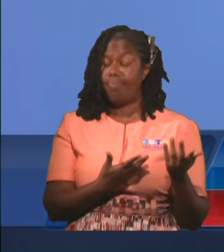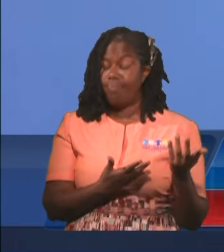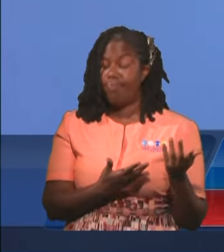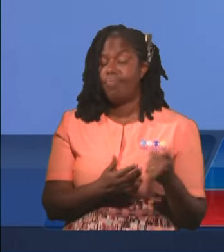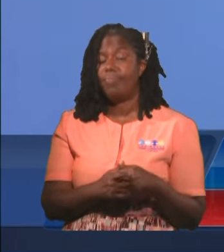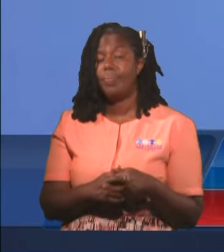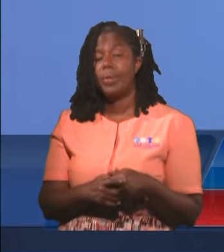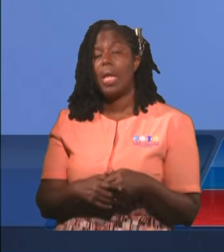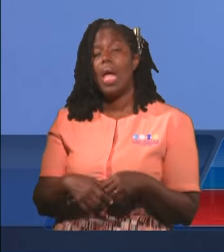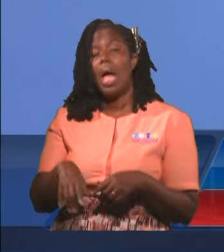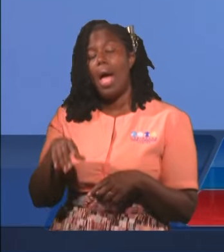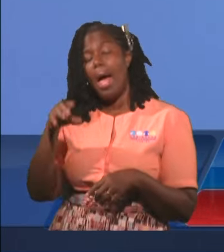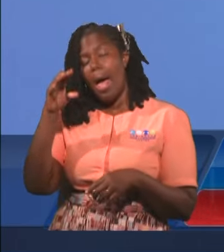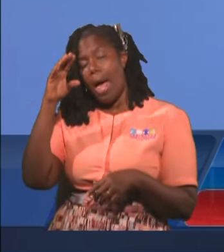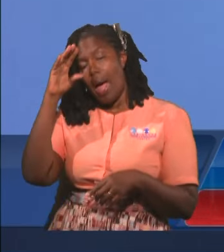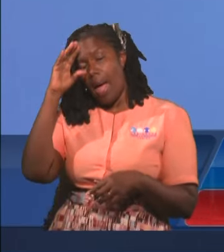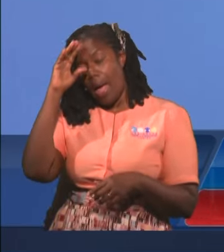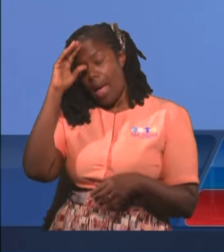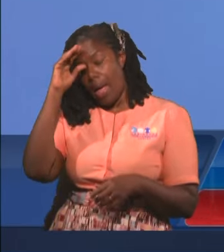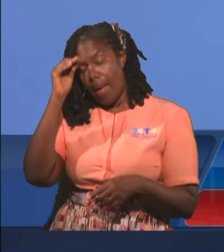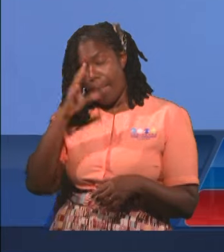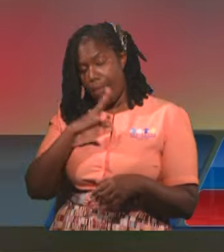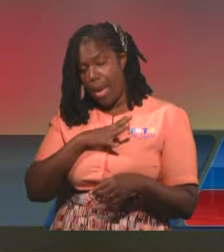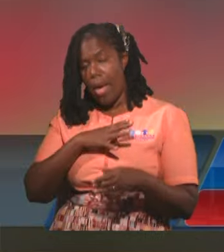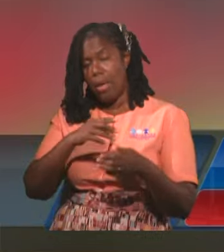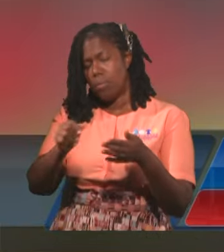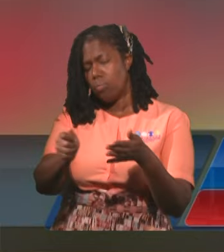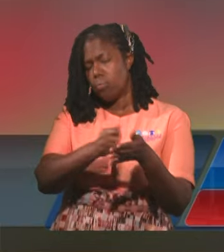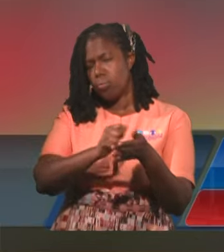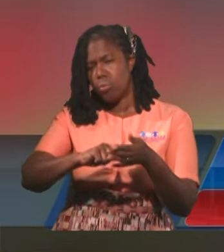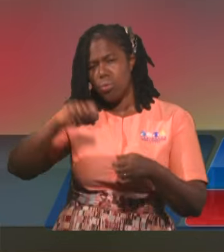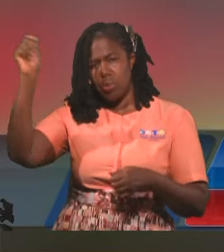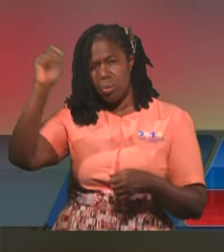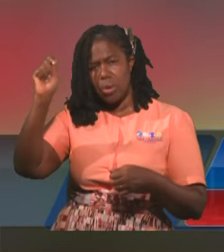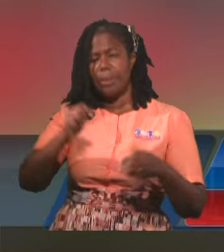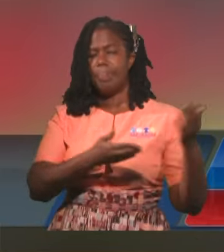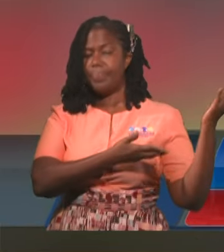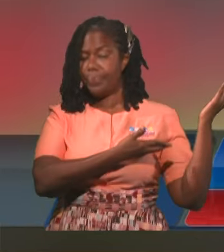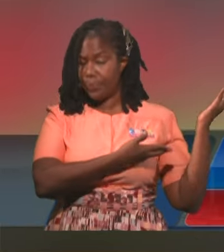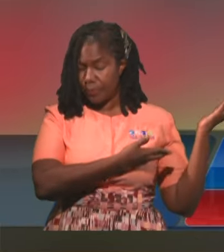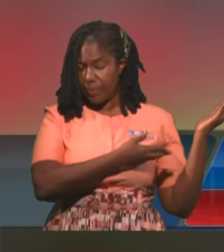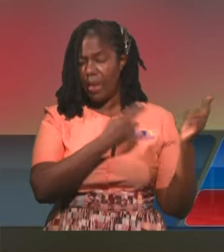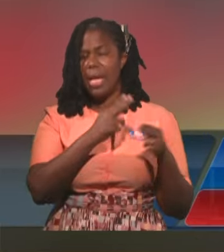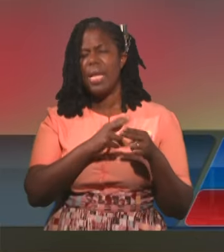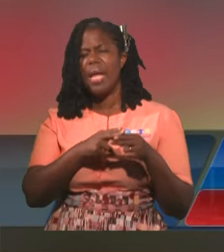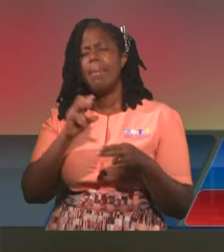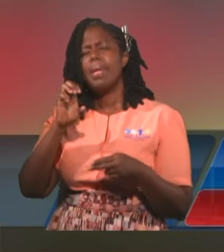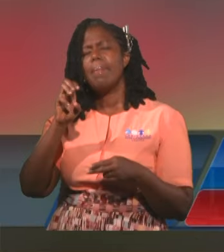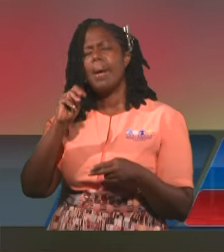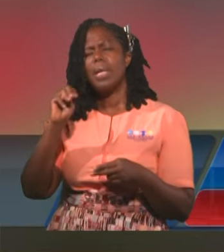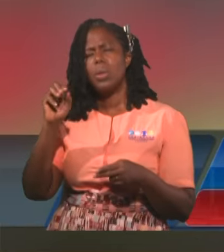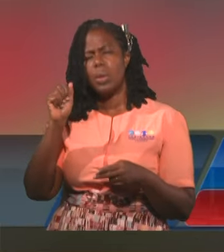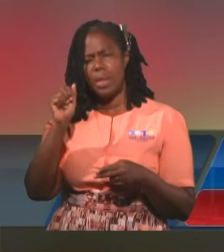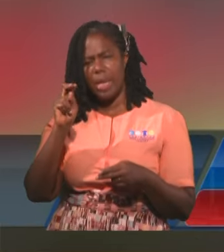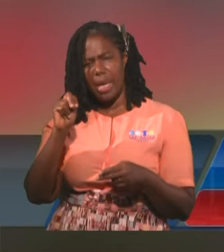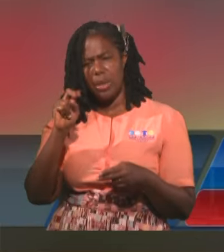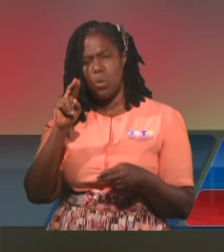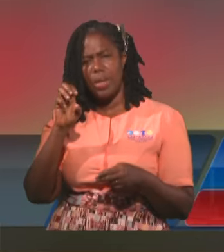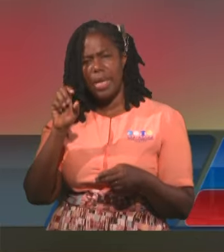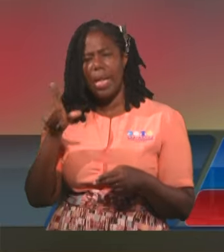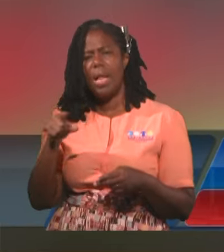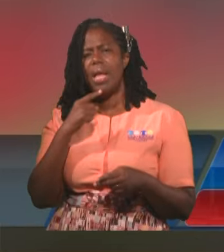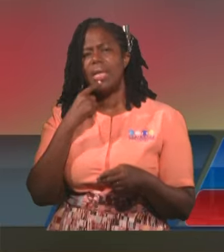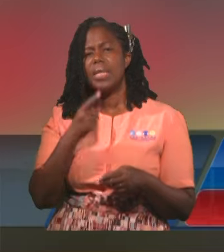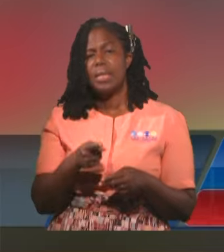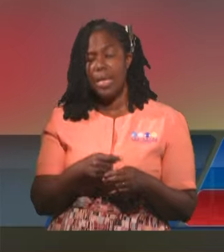was charged under the Anti-Gang Act of 2021. Emmanuel was charged on Monday, July 1st, with professing to be a gang